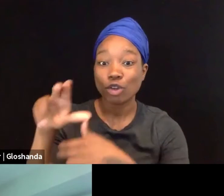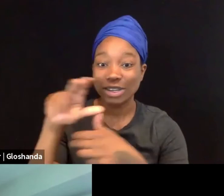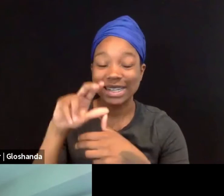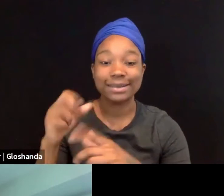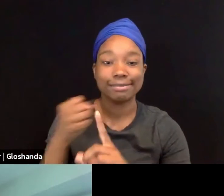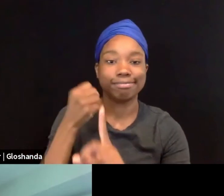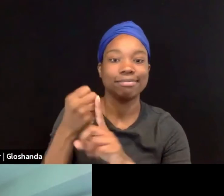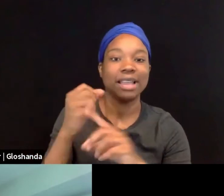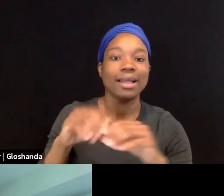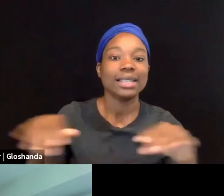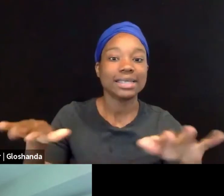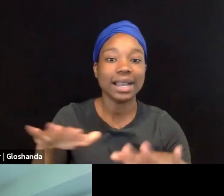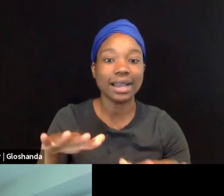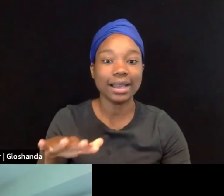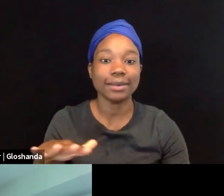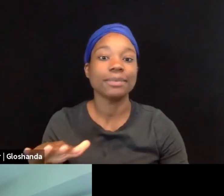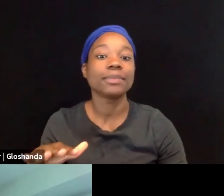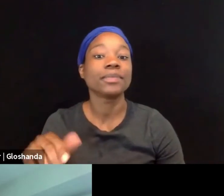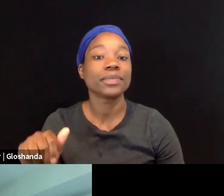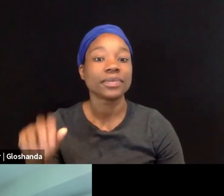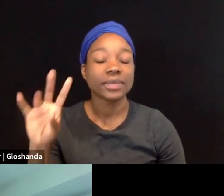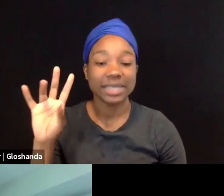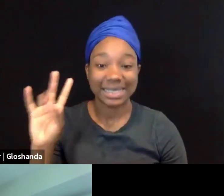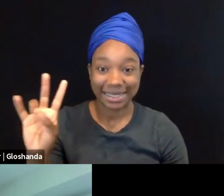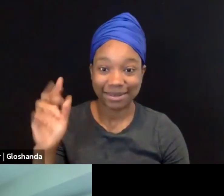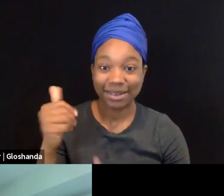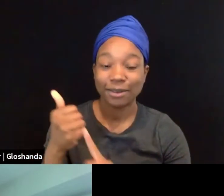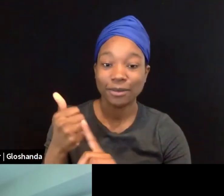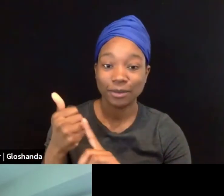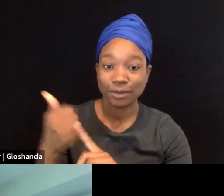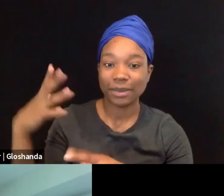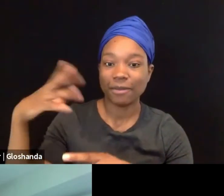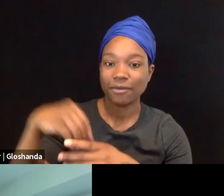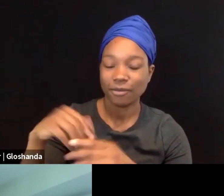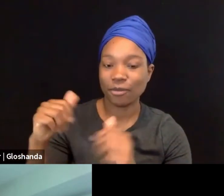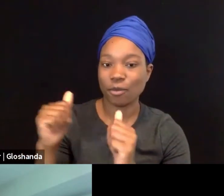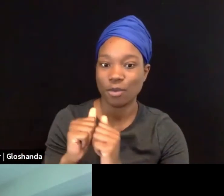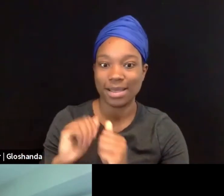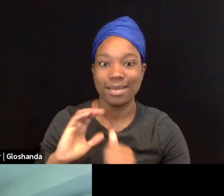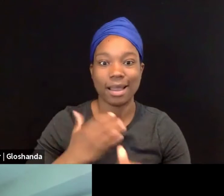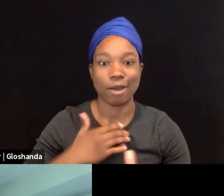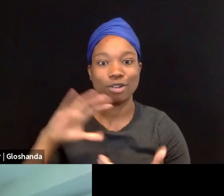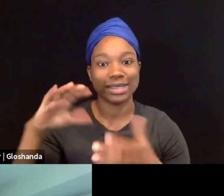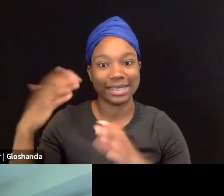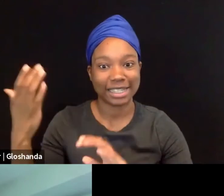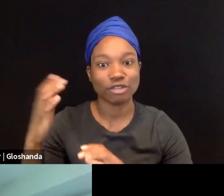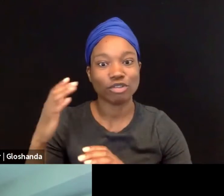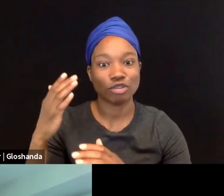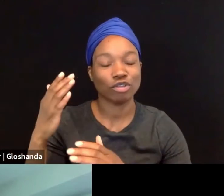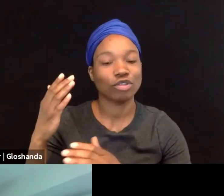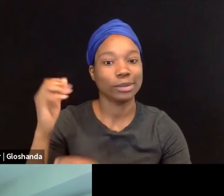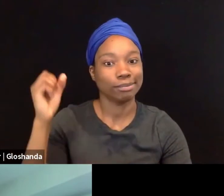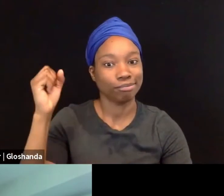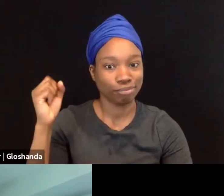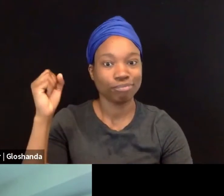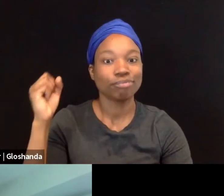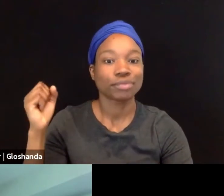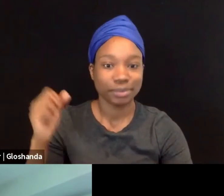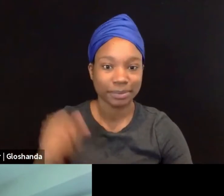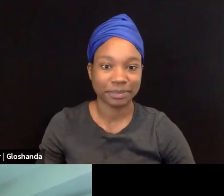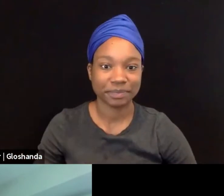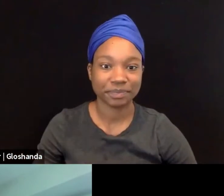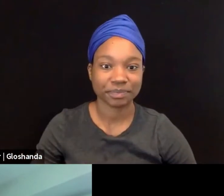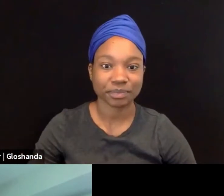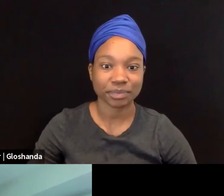of that billion-dollar disaster, also a new record. One of the costly events last year was a powerful derecho that